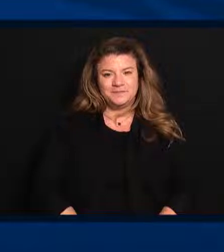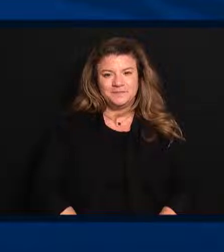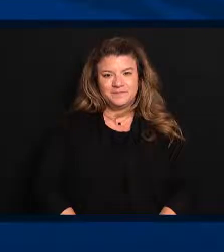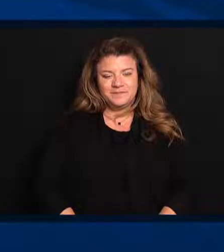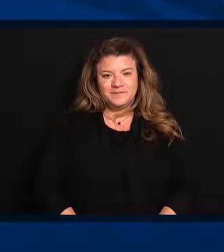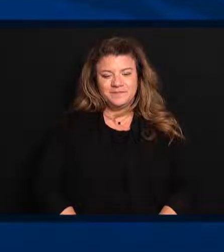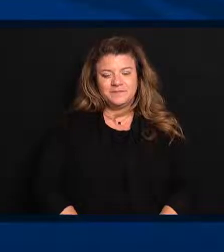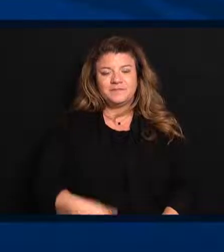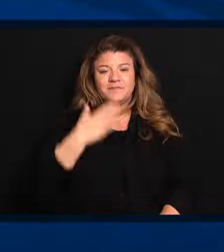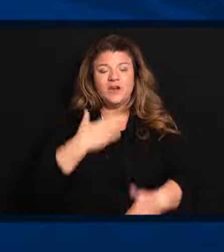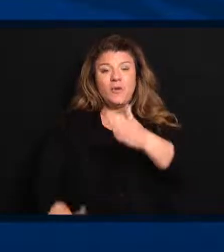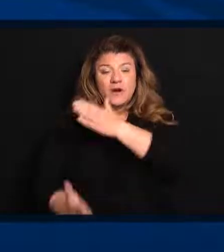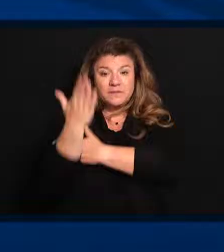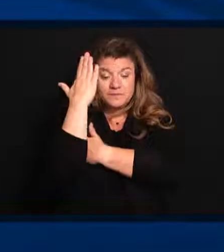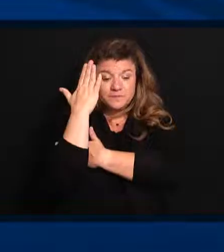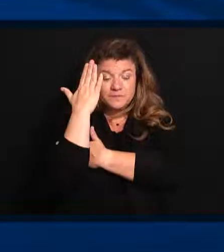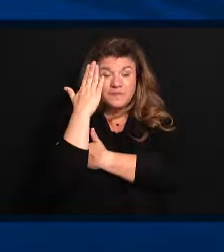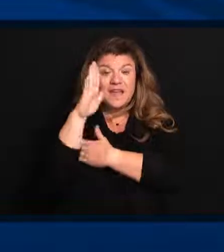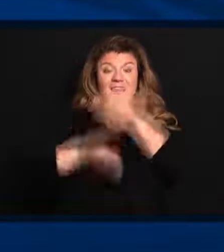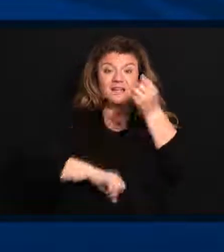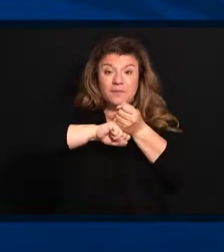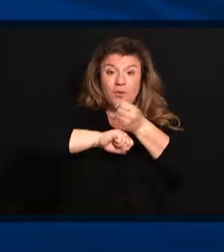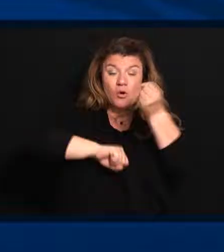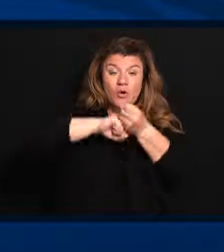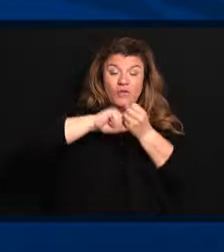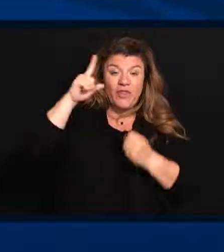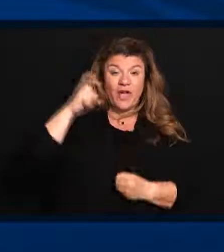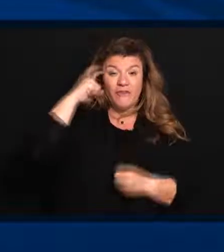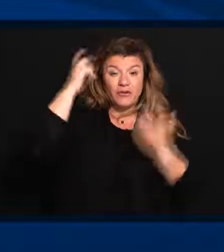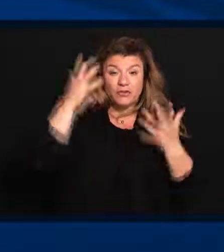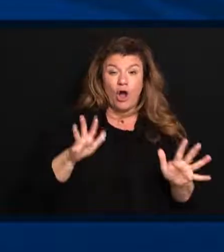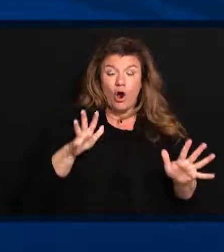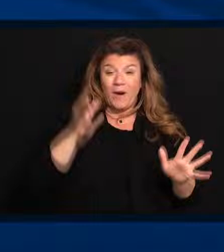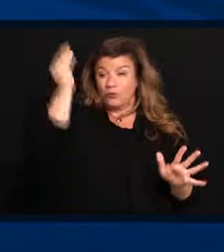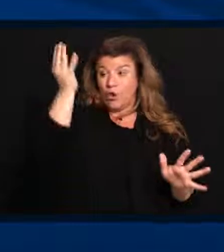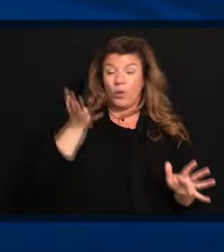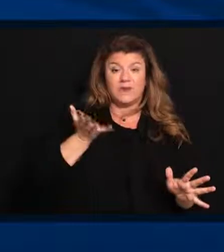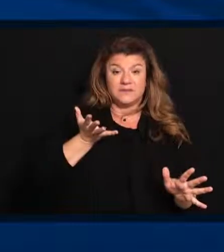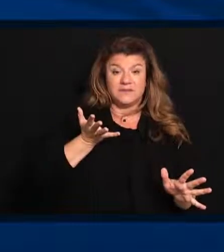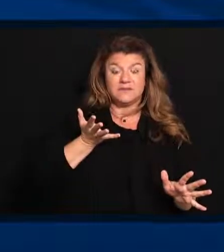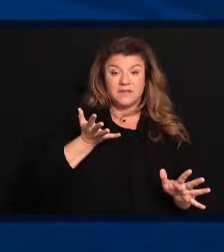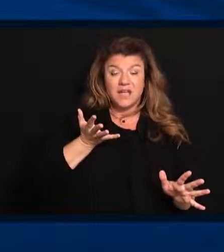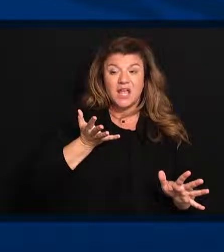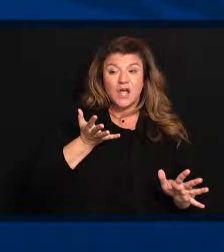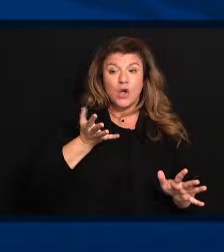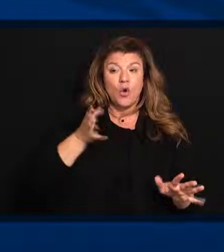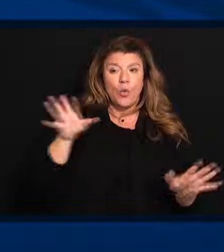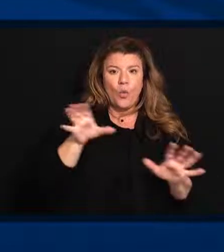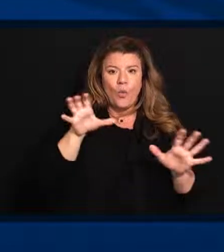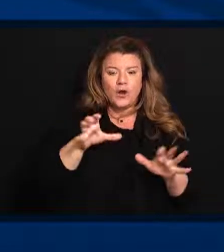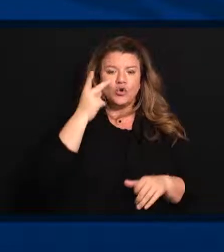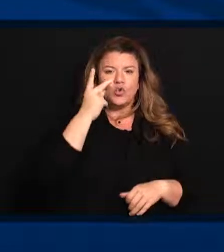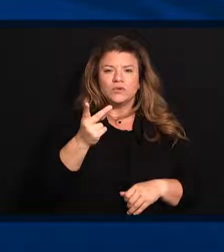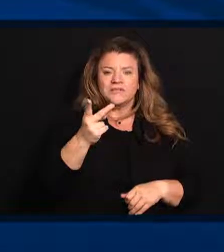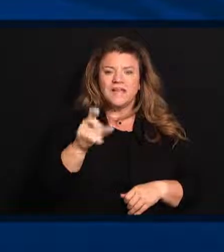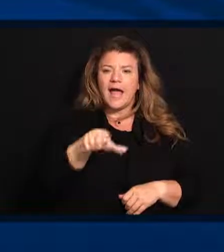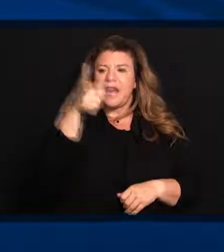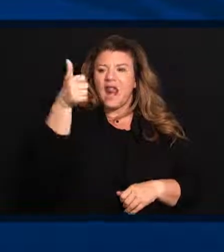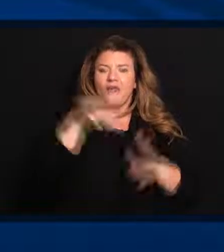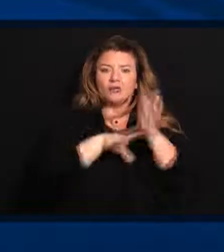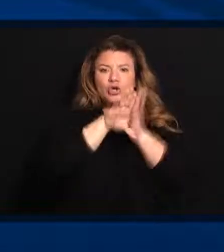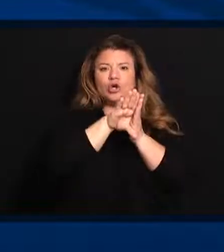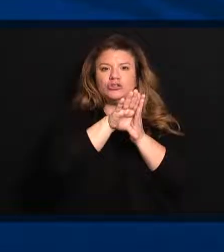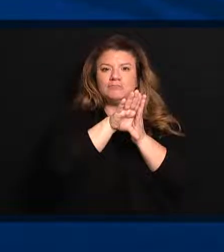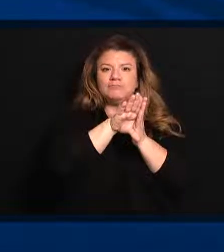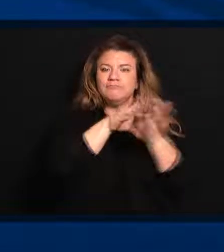Well, good morning. And in support of what the governor has just told us, we do see another surge that